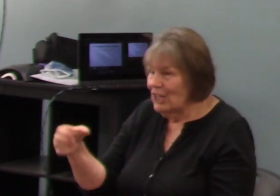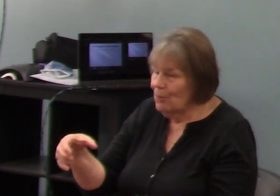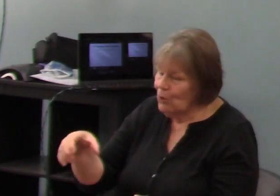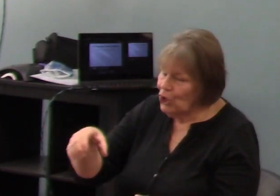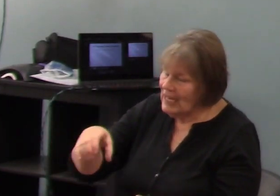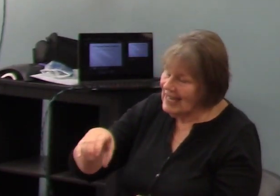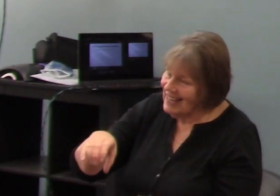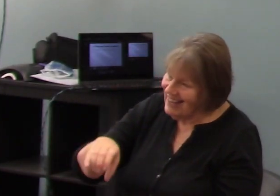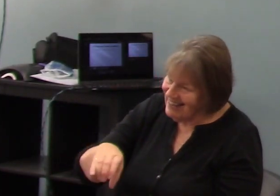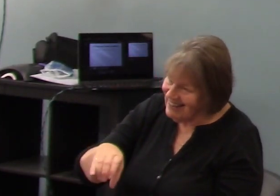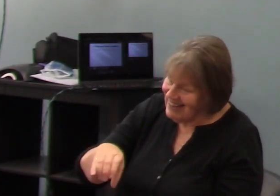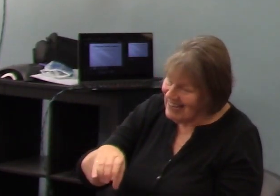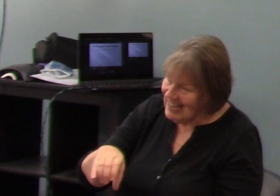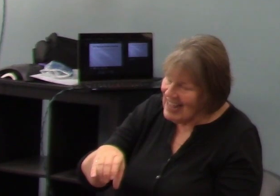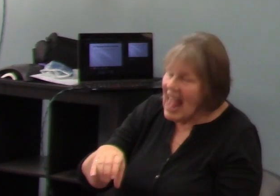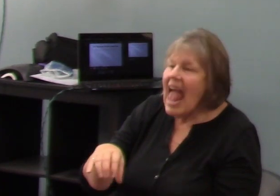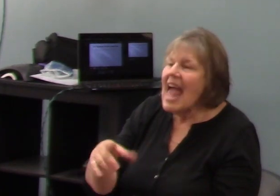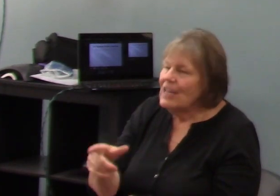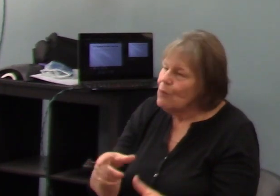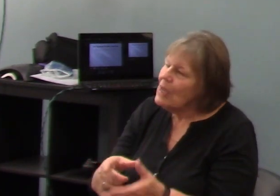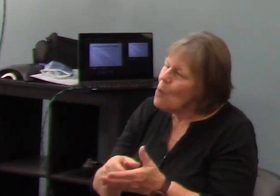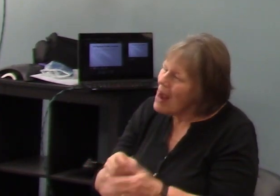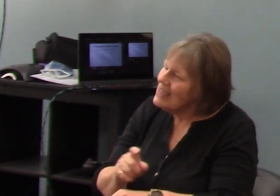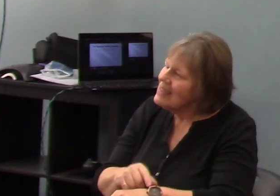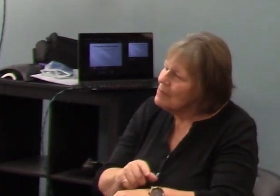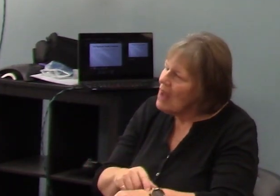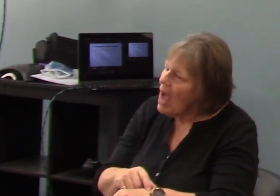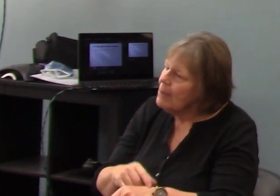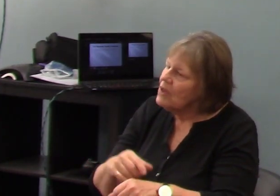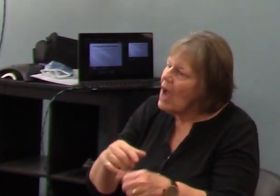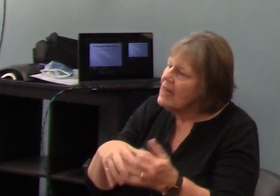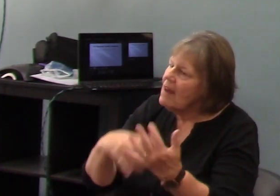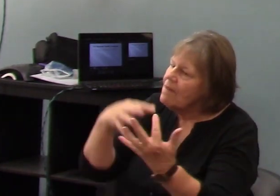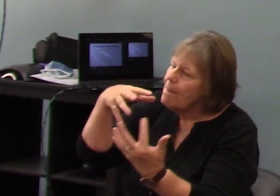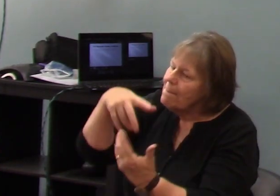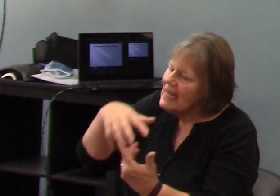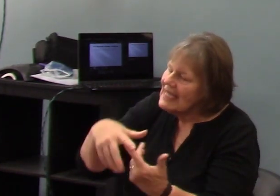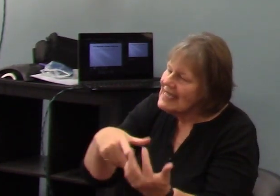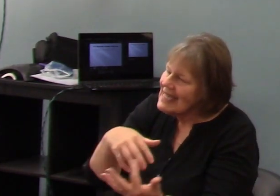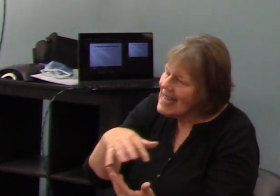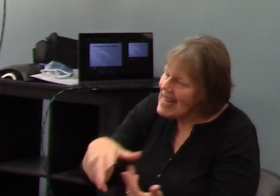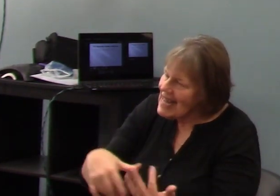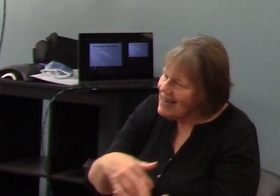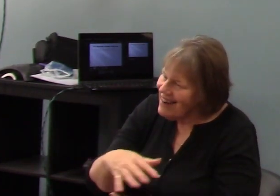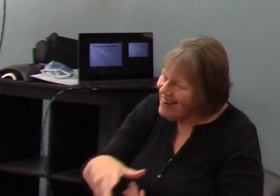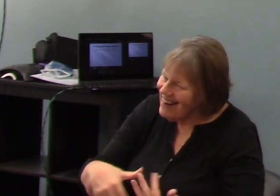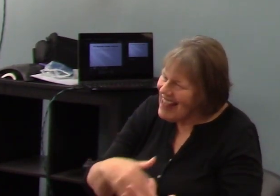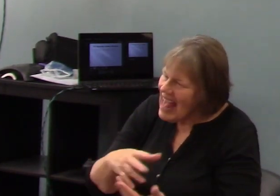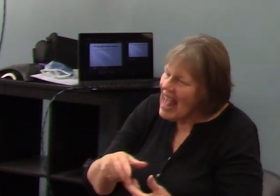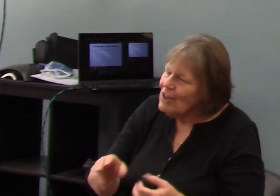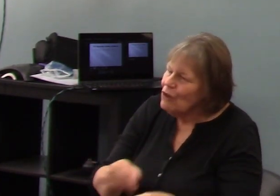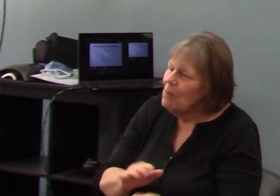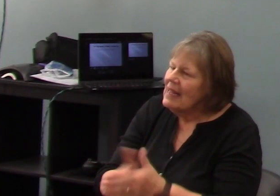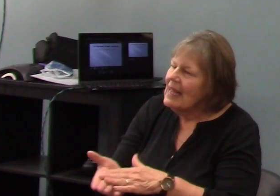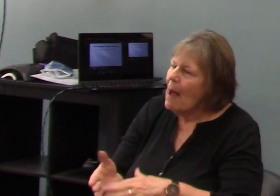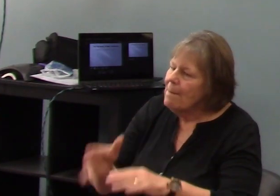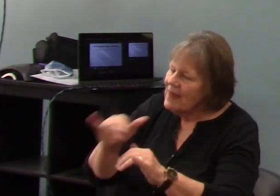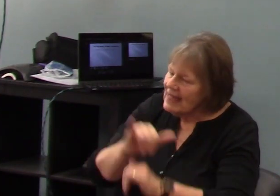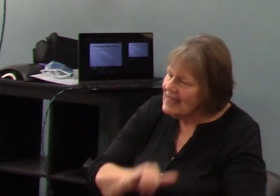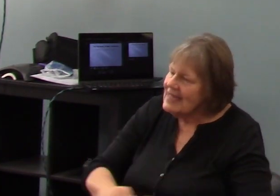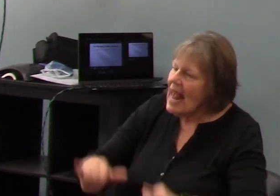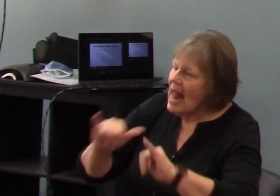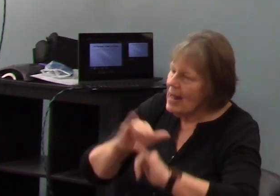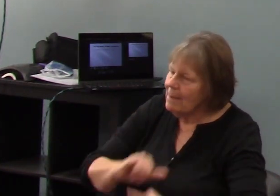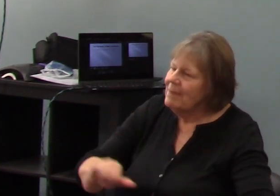while for that milk to sort of mix in and all of the thermal energy to normalize so that it's all the same temperature. It takes a